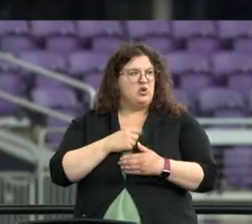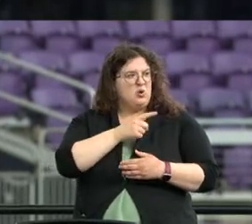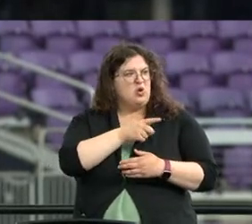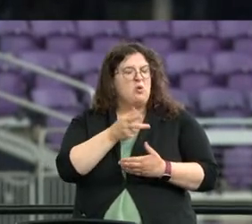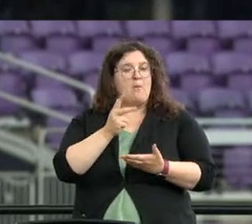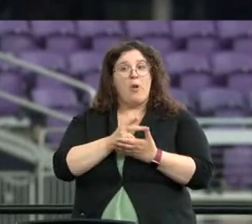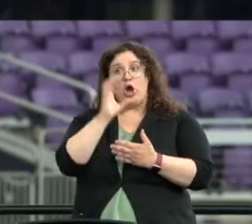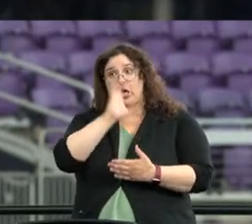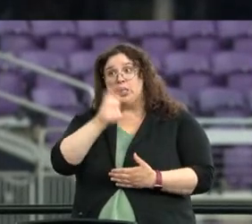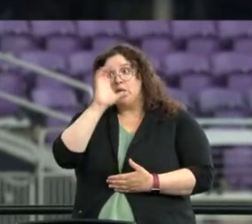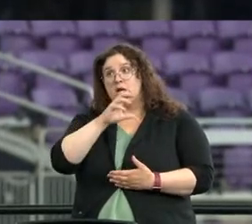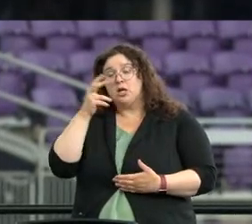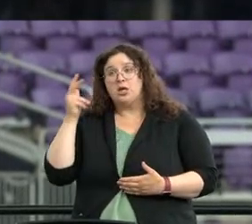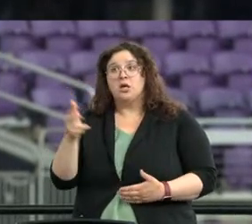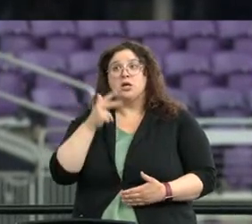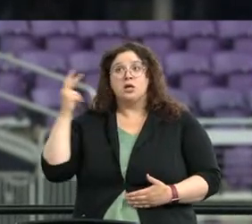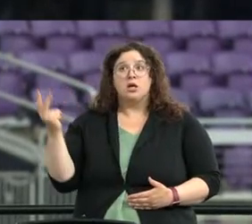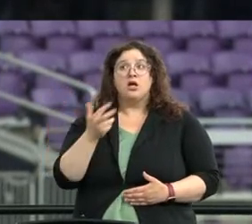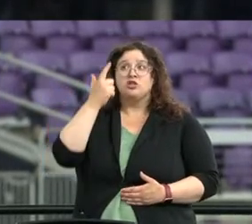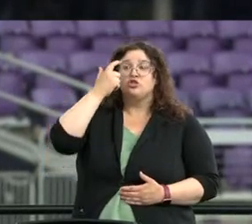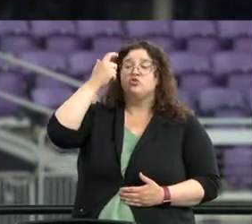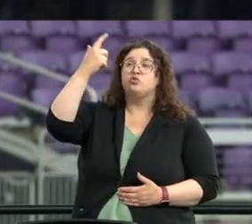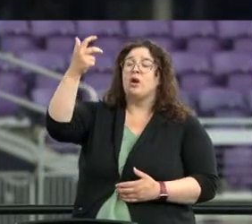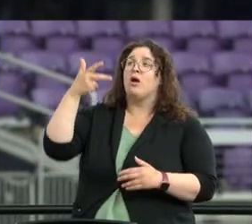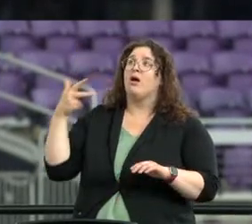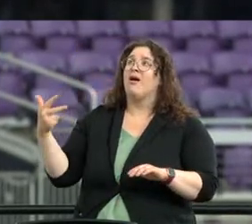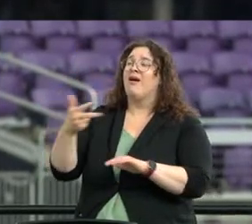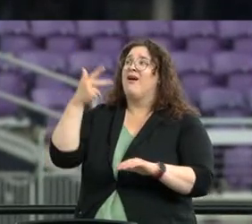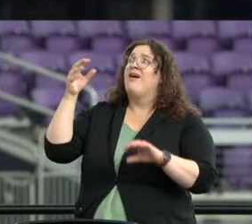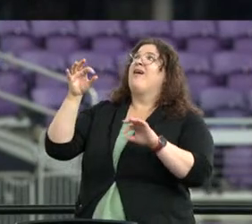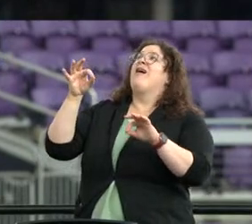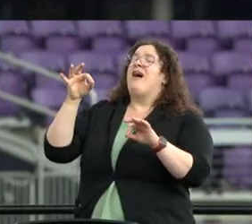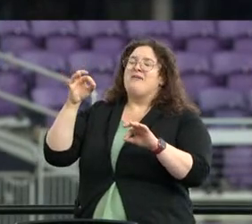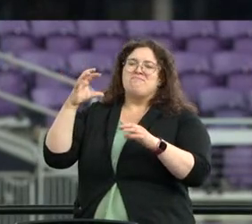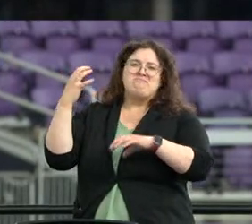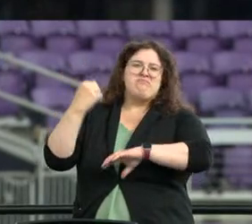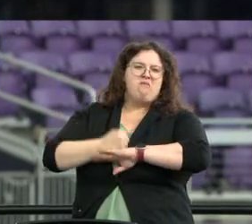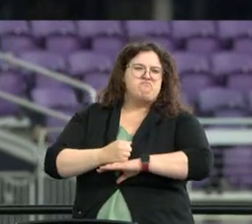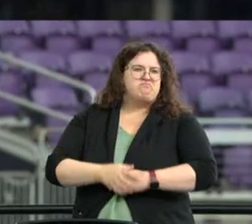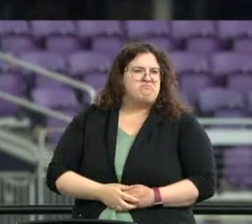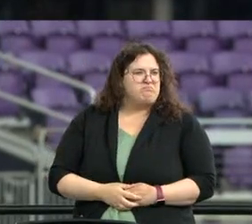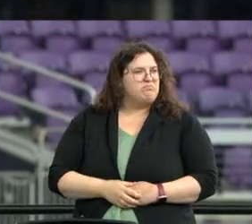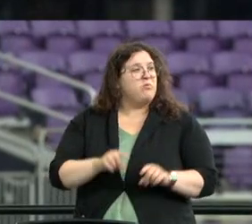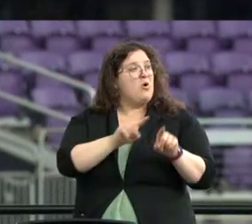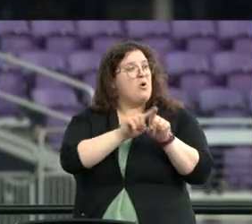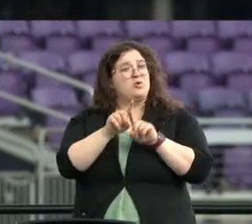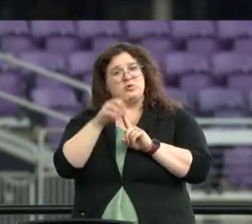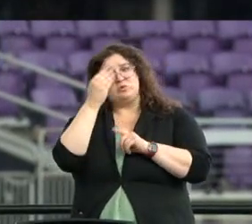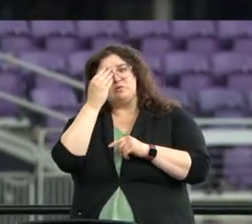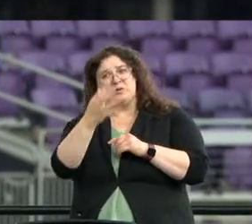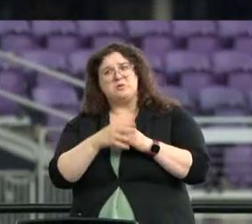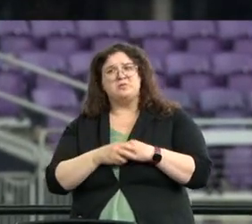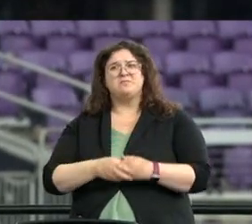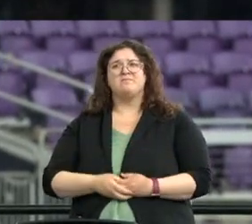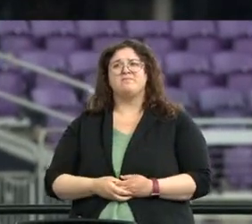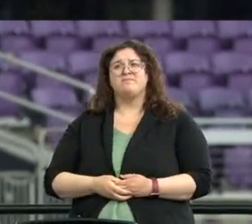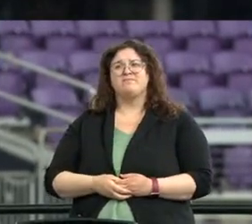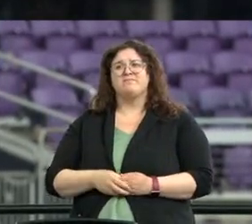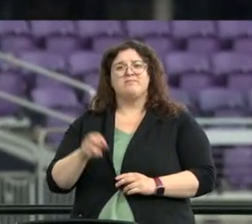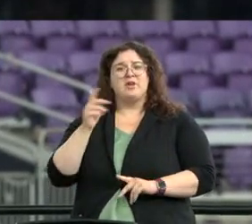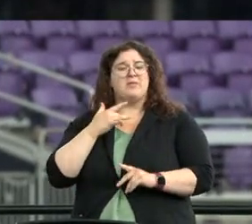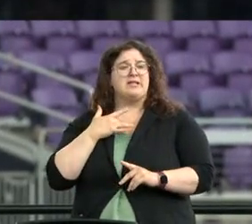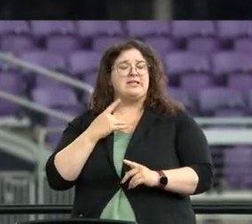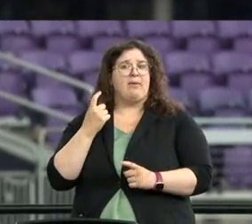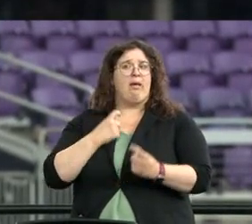lot, as it was just a dream. A footnote, I would say, it has served me well. I do receive frequent inquiries